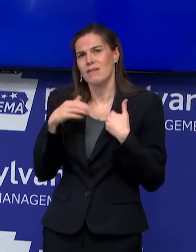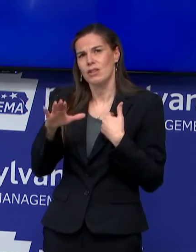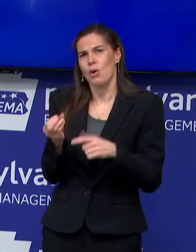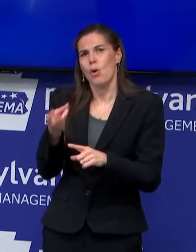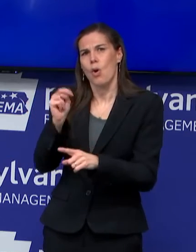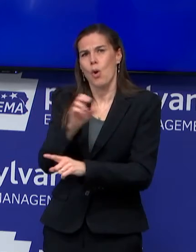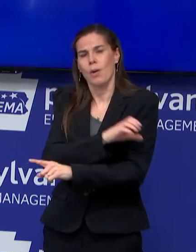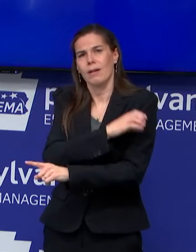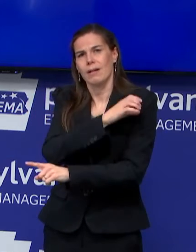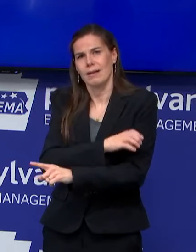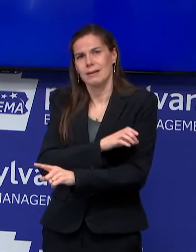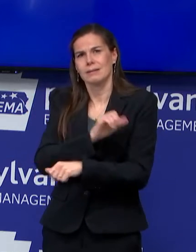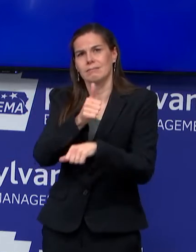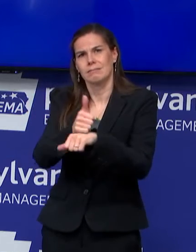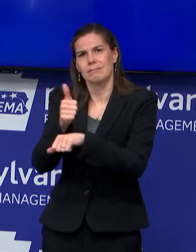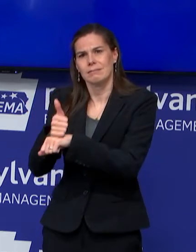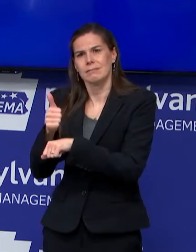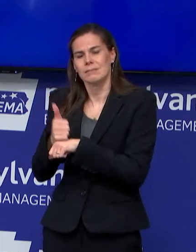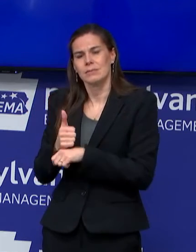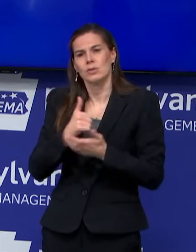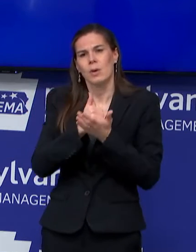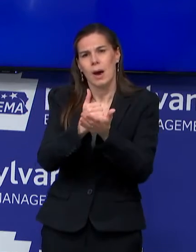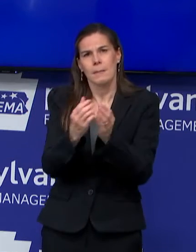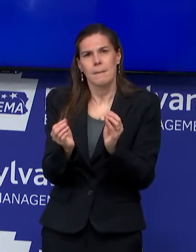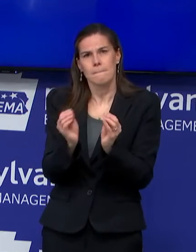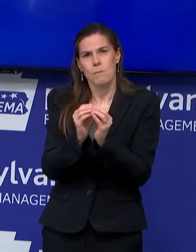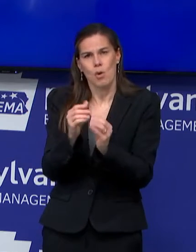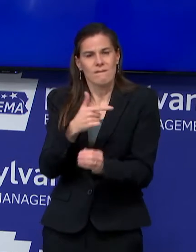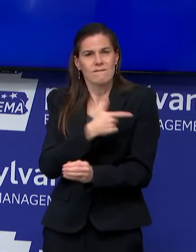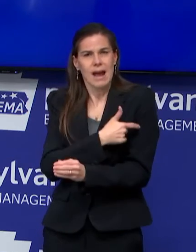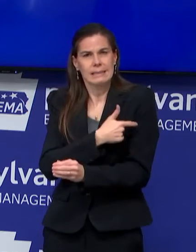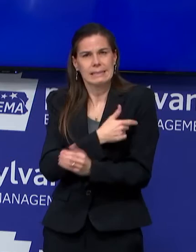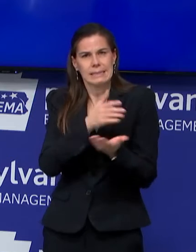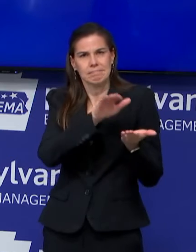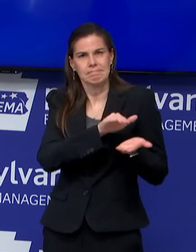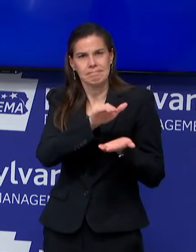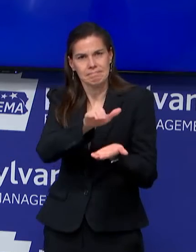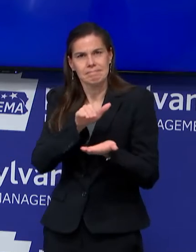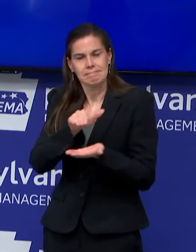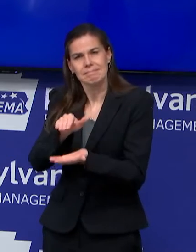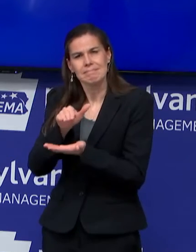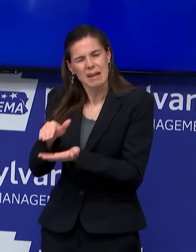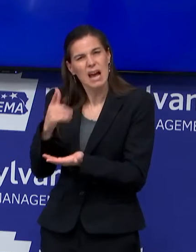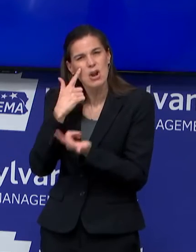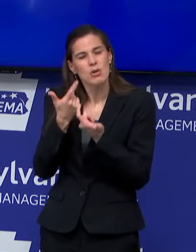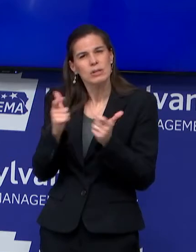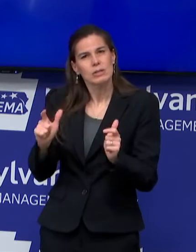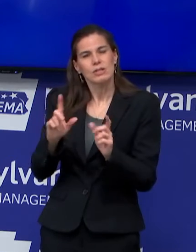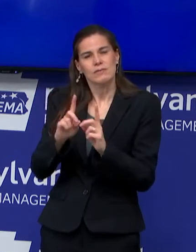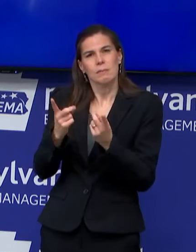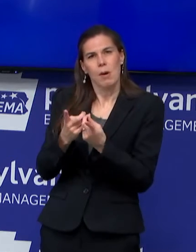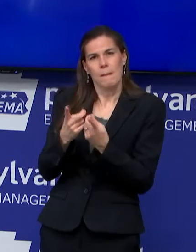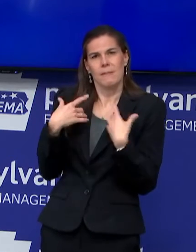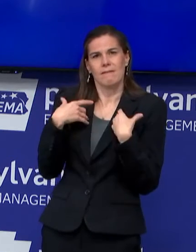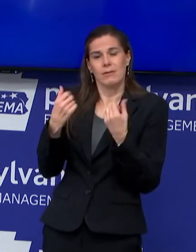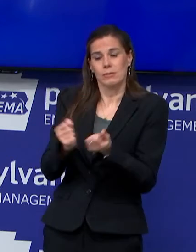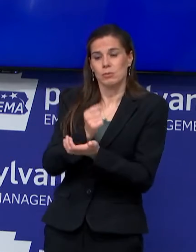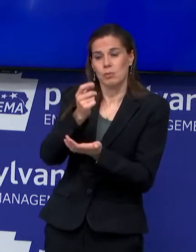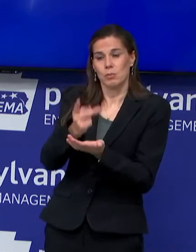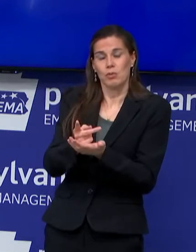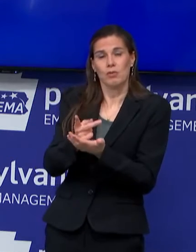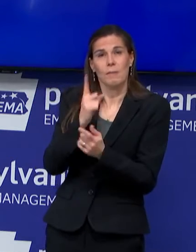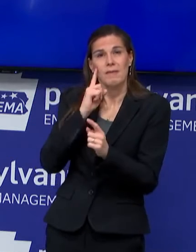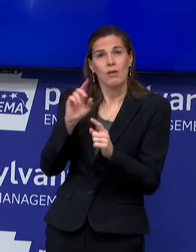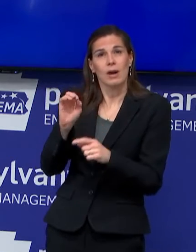clinics to help get more vaccinated? I know that's a huge thing for Department of Health to approve for county itself to vaccinate